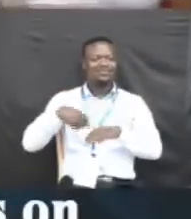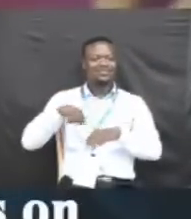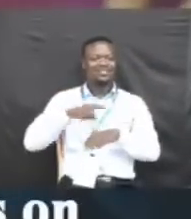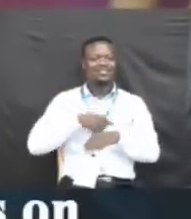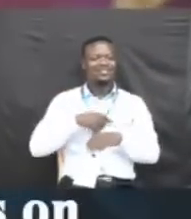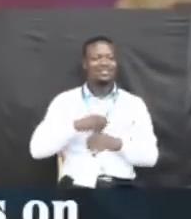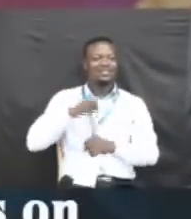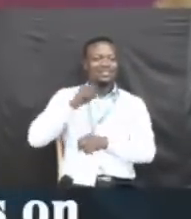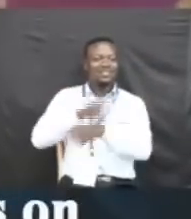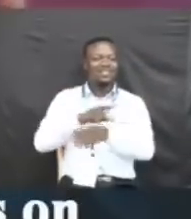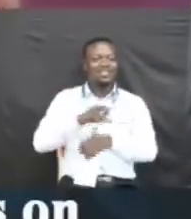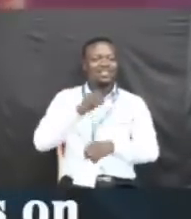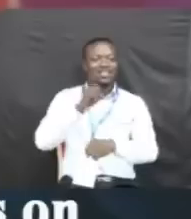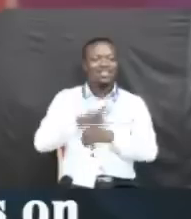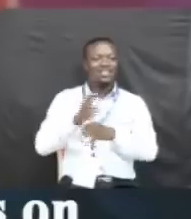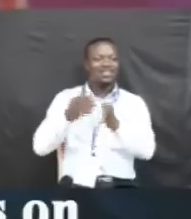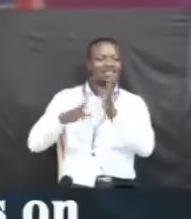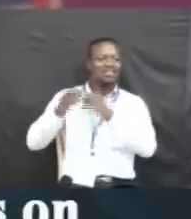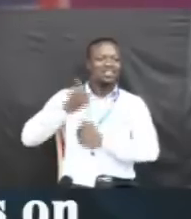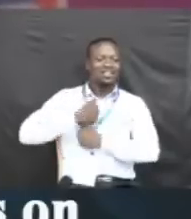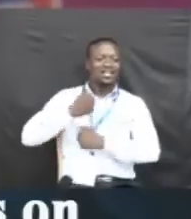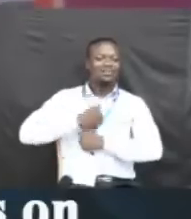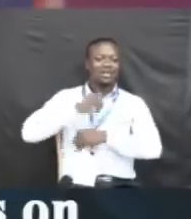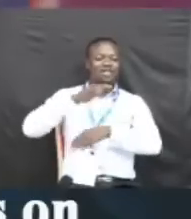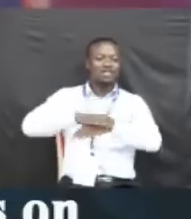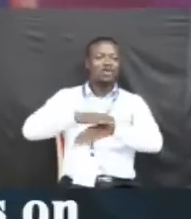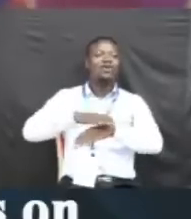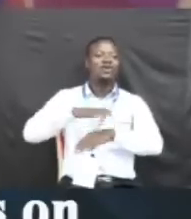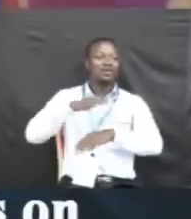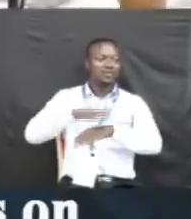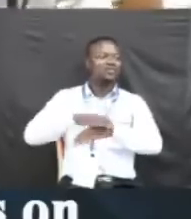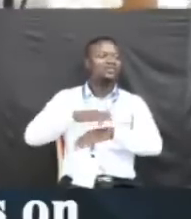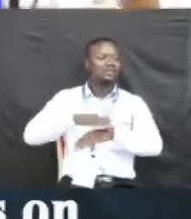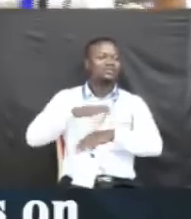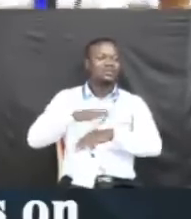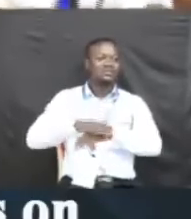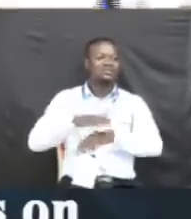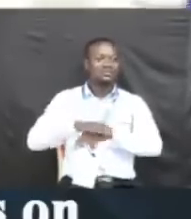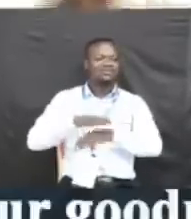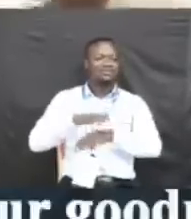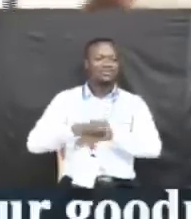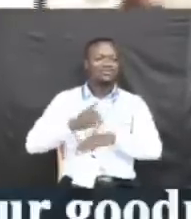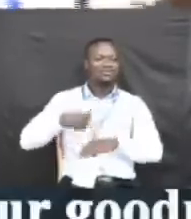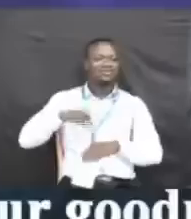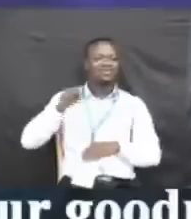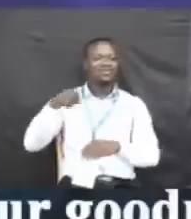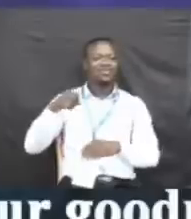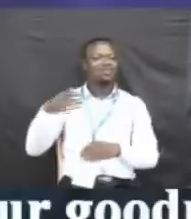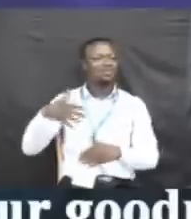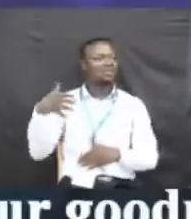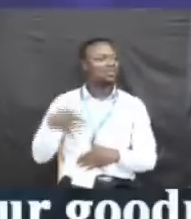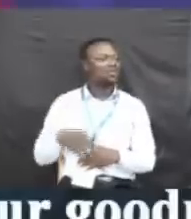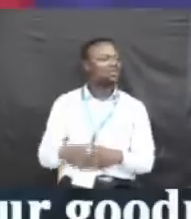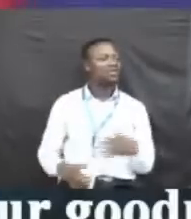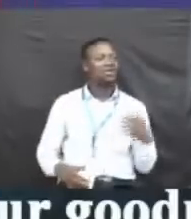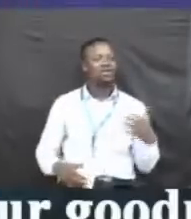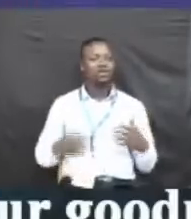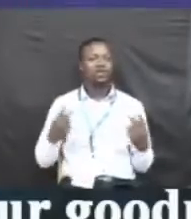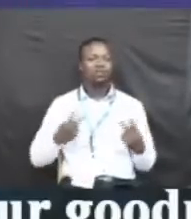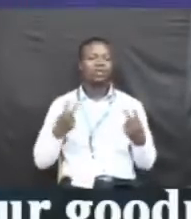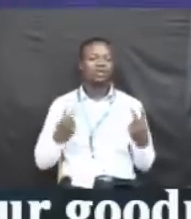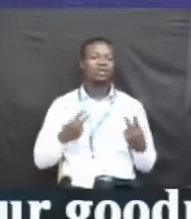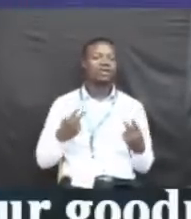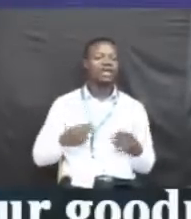and we are watching. God's army is on. Oh yeah. We dripping